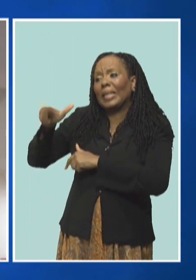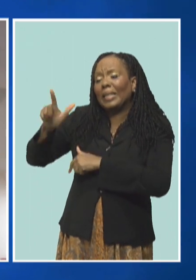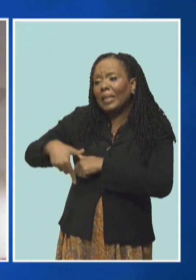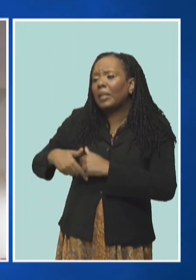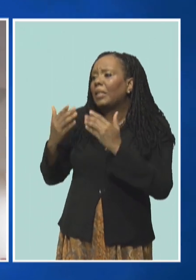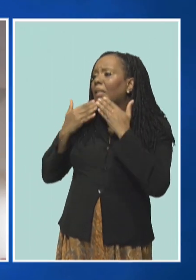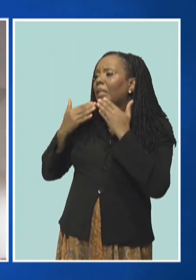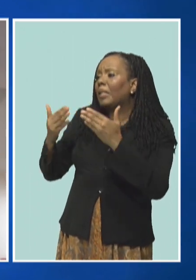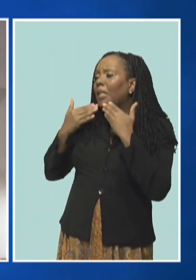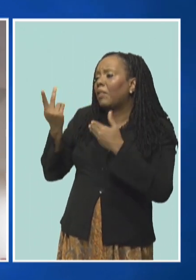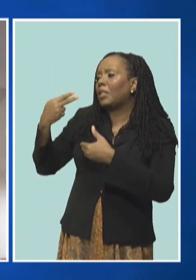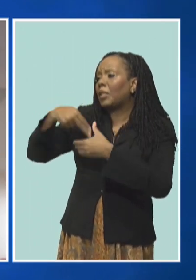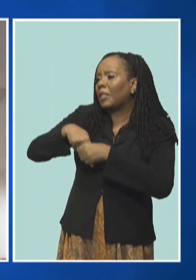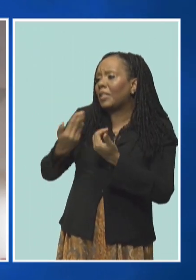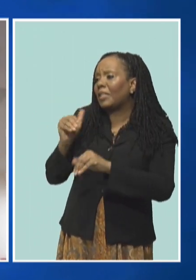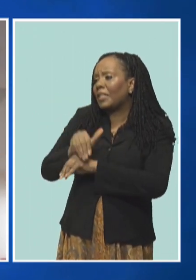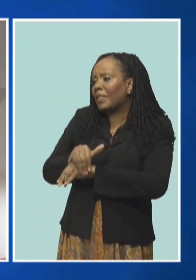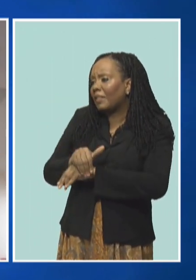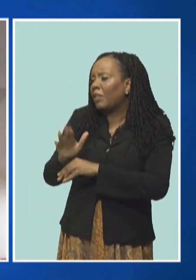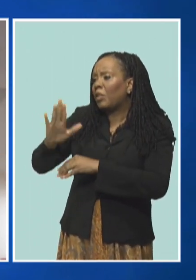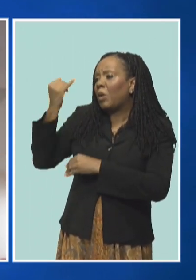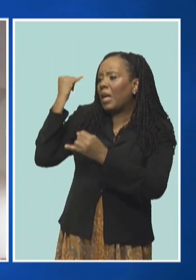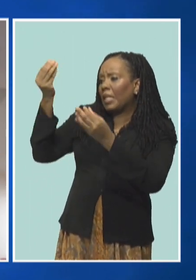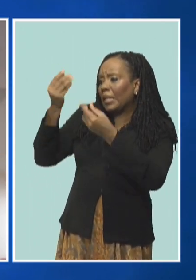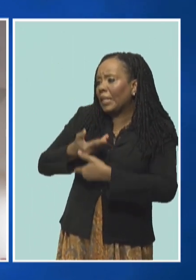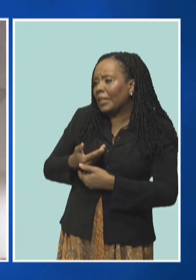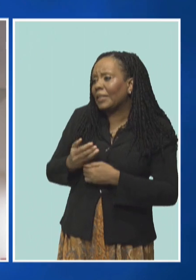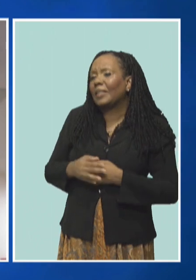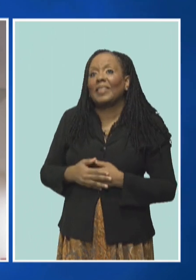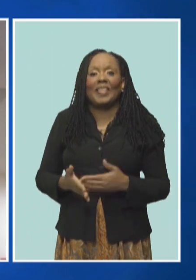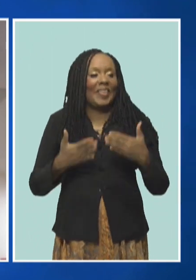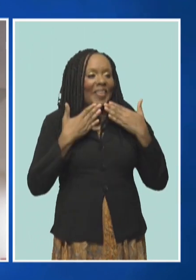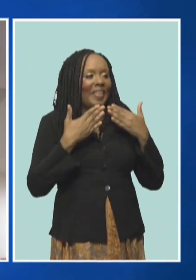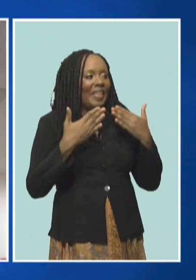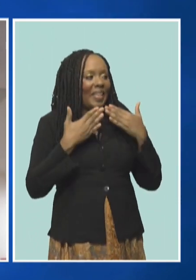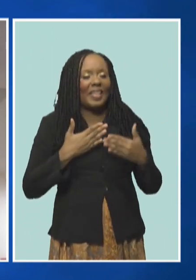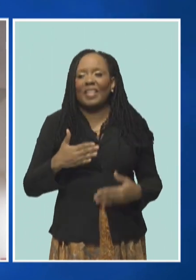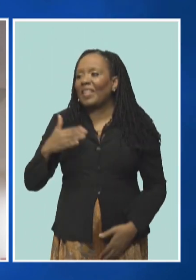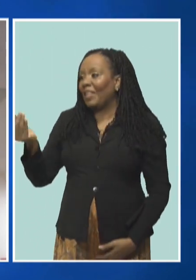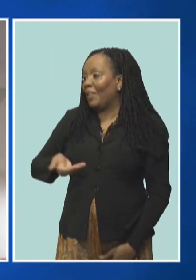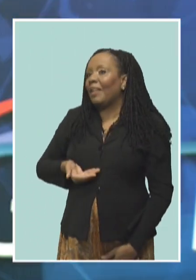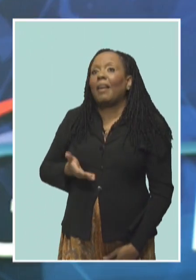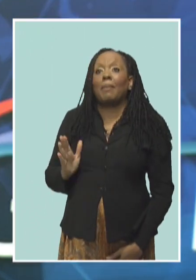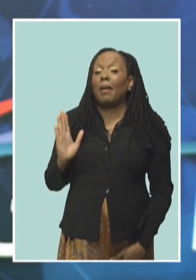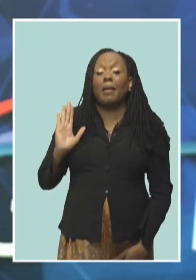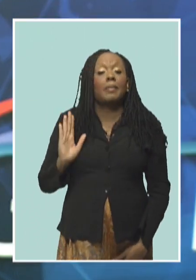want to thank you so much for joining us this evening to share your perspectives. Thank you. You're very welcome, Professor Justin Robinson.